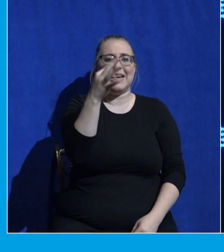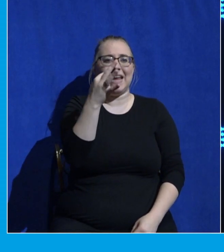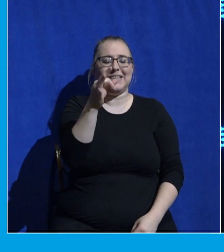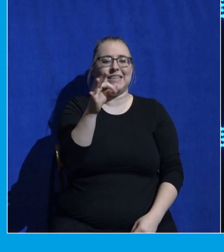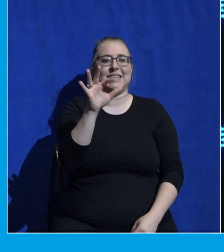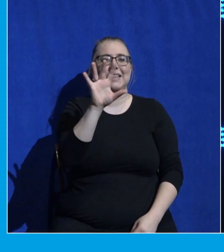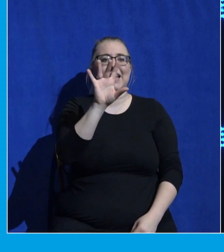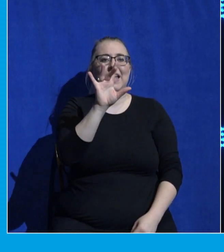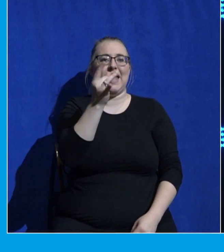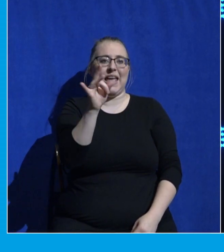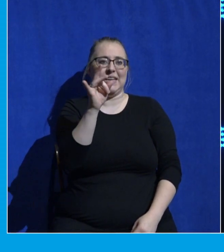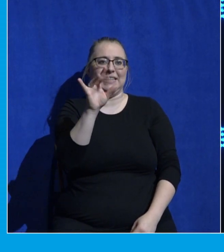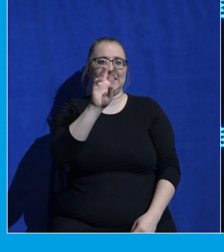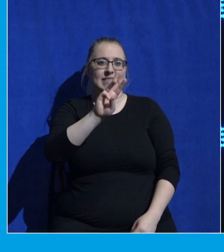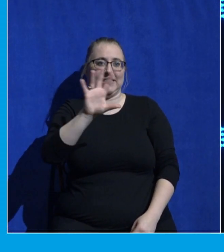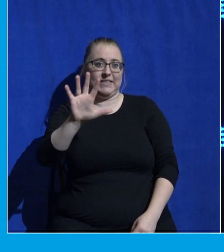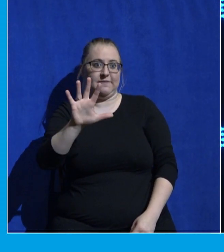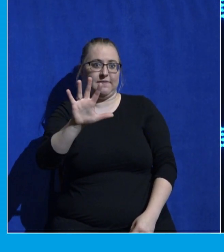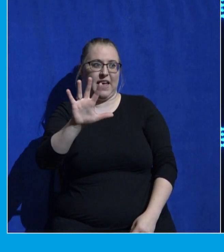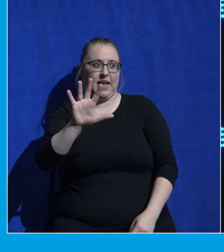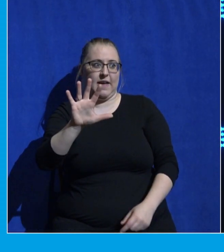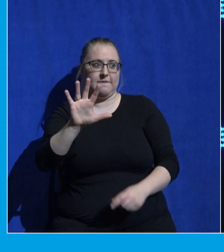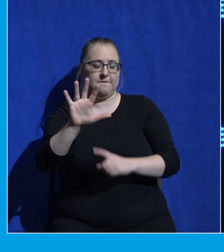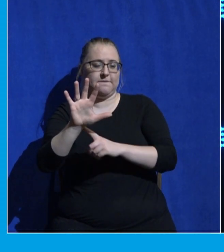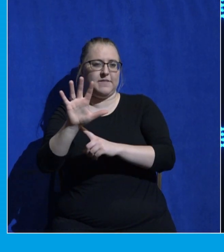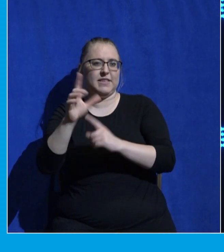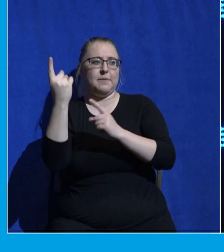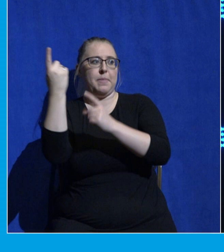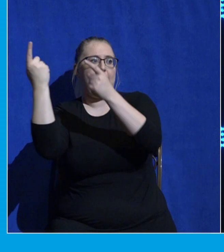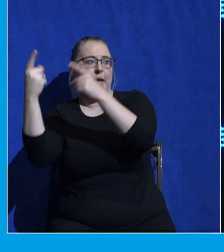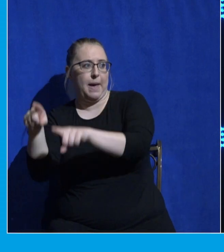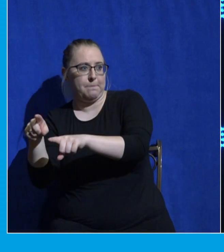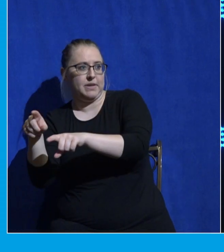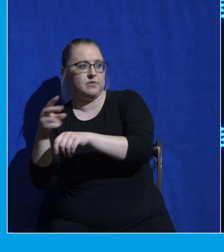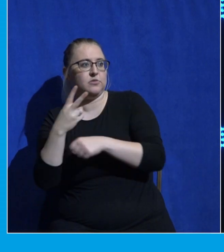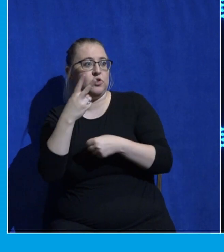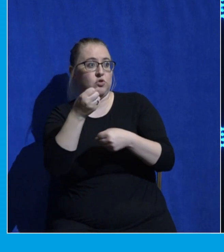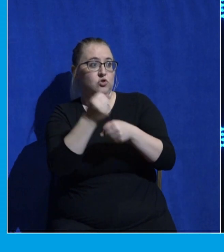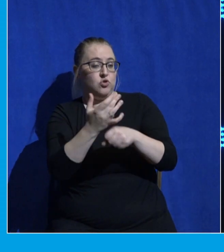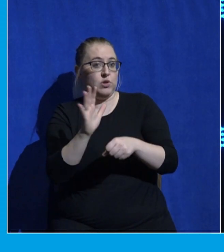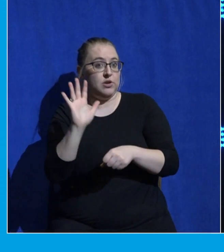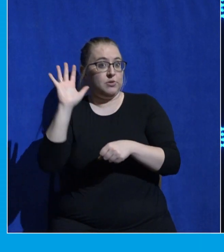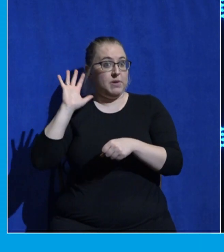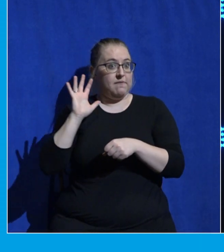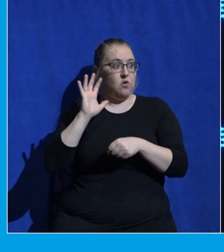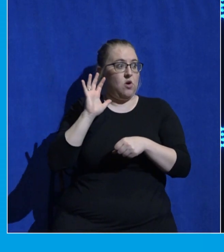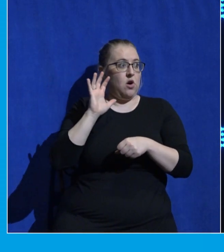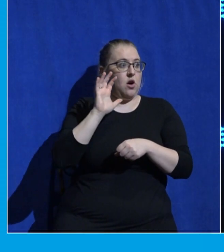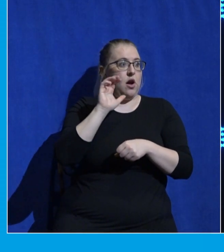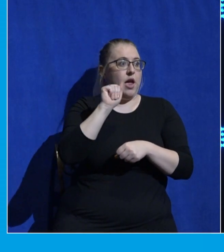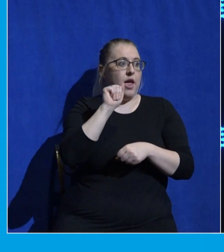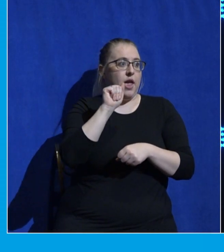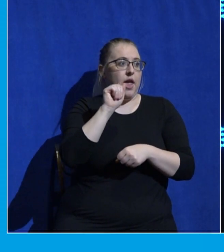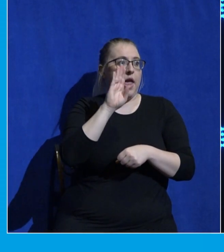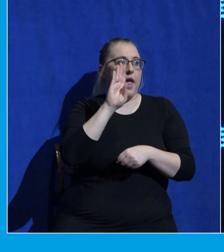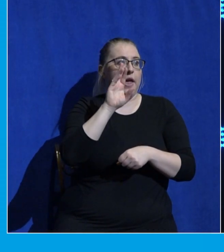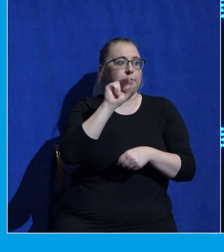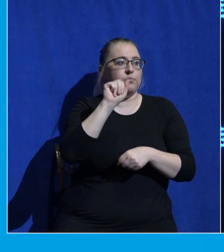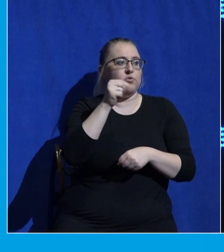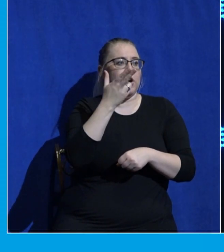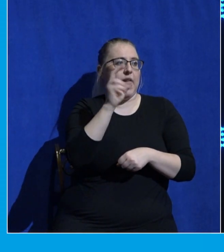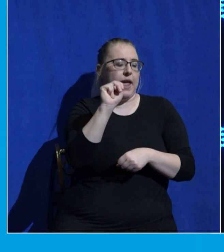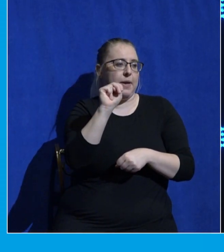you some context. 2 years before June 19th, 1865, Abraham Lincoln issues the